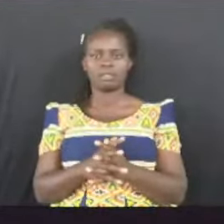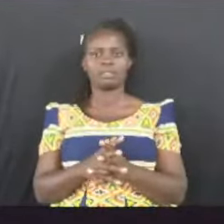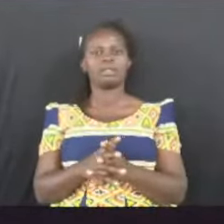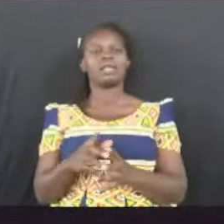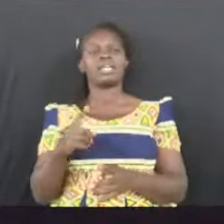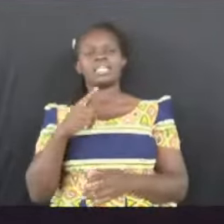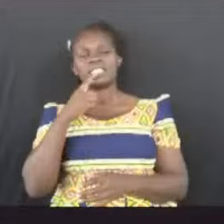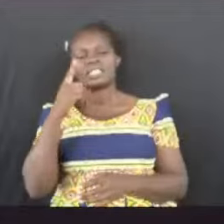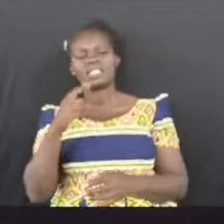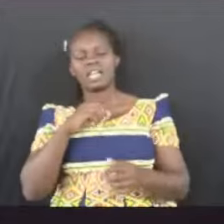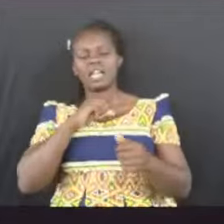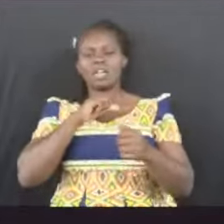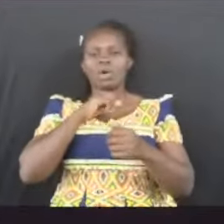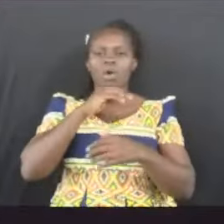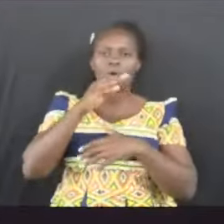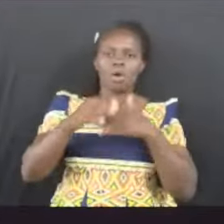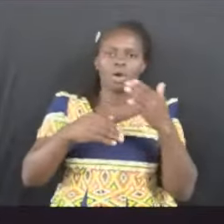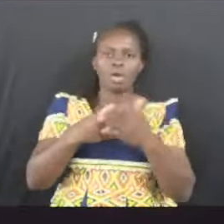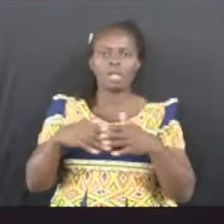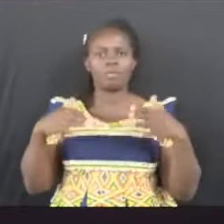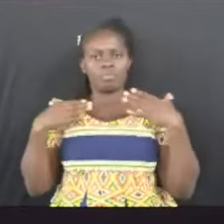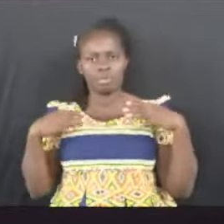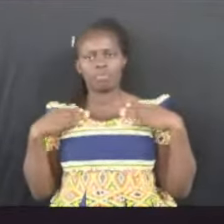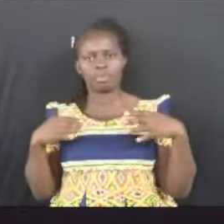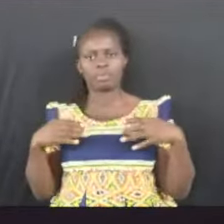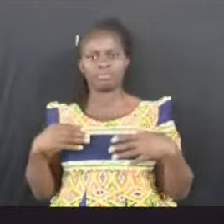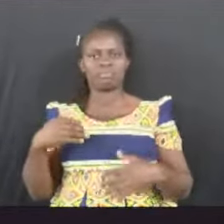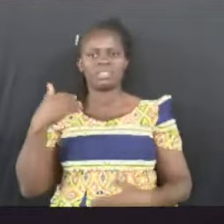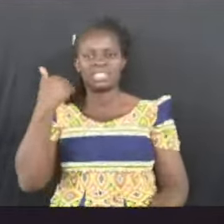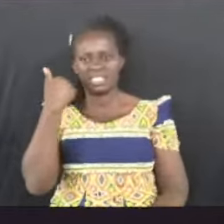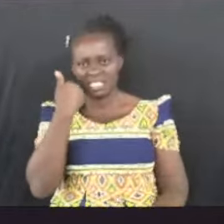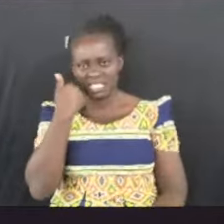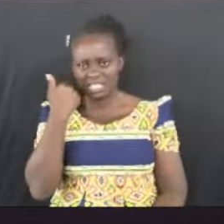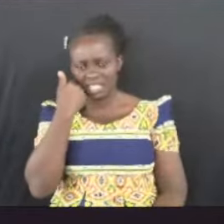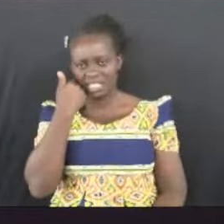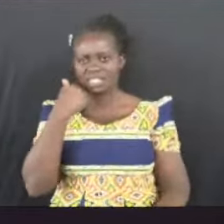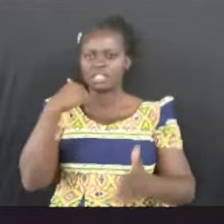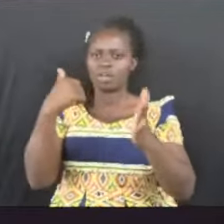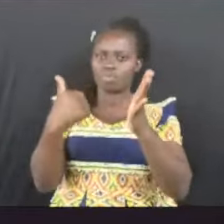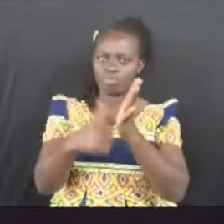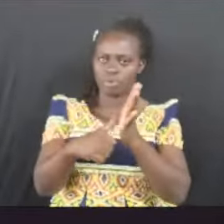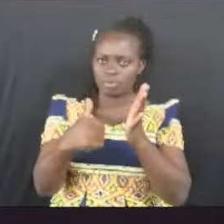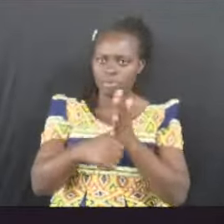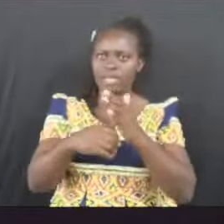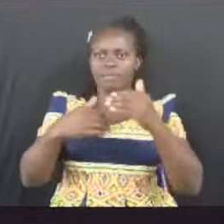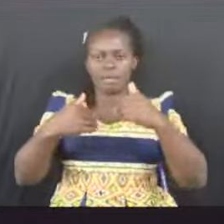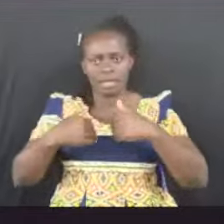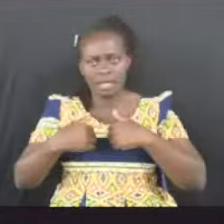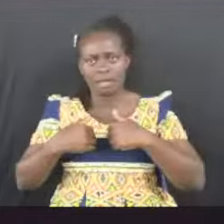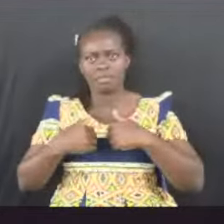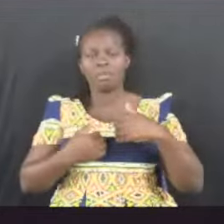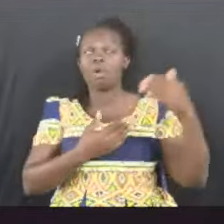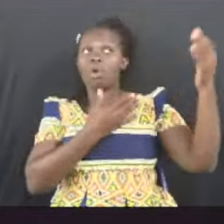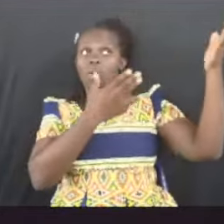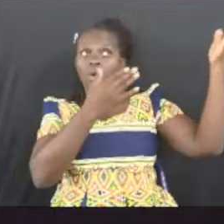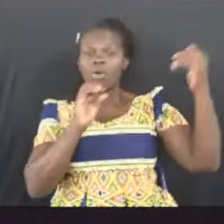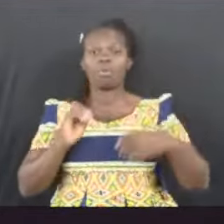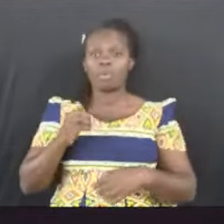of the diseases, the pandemic, and so forth, our hope is coming. He will